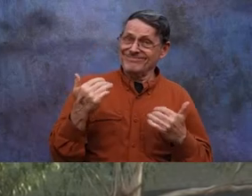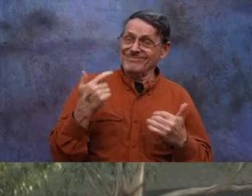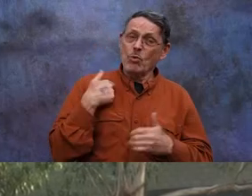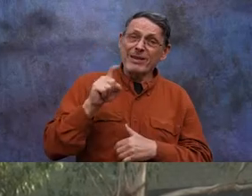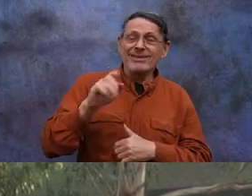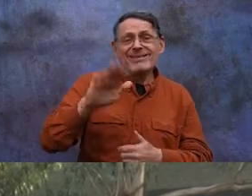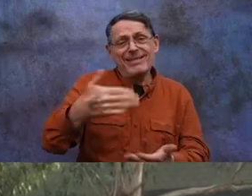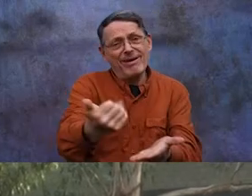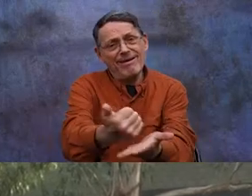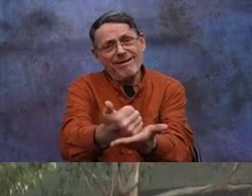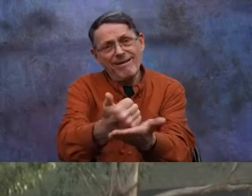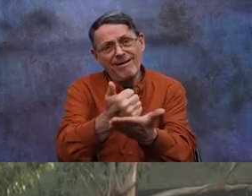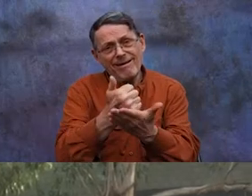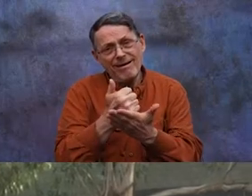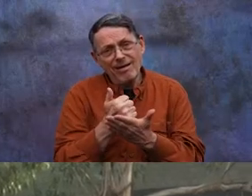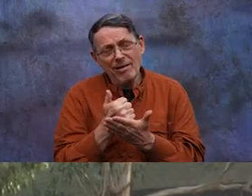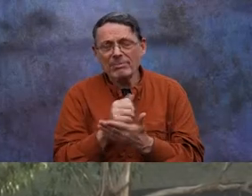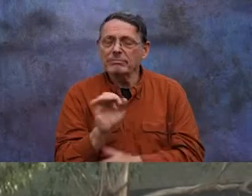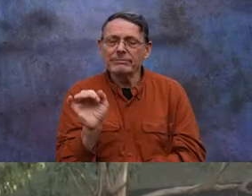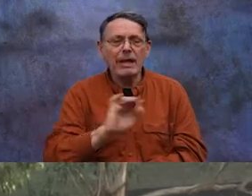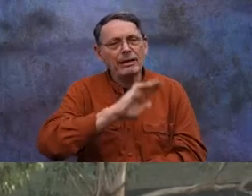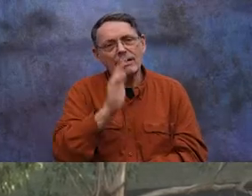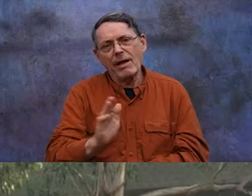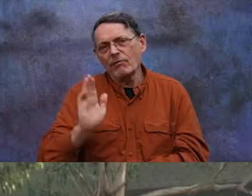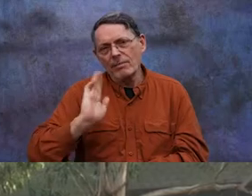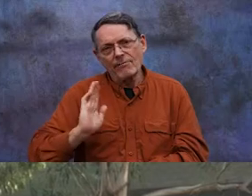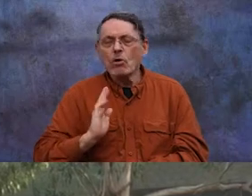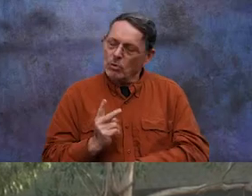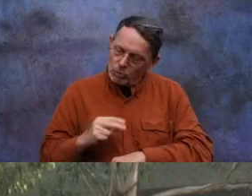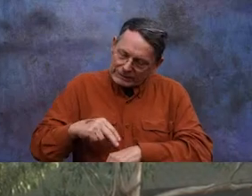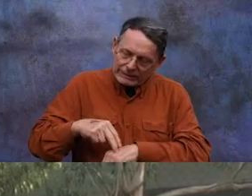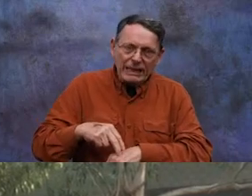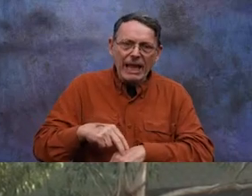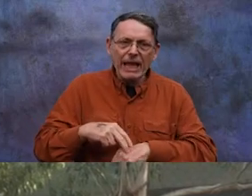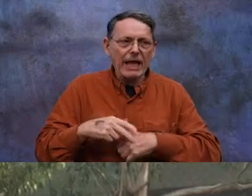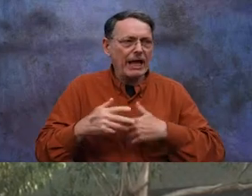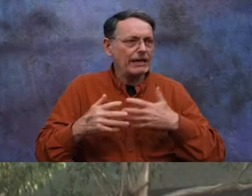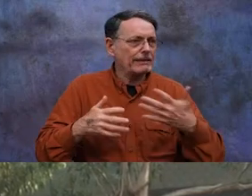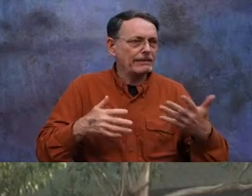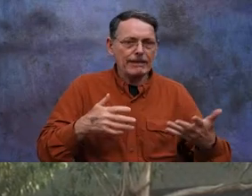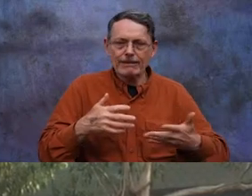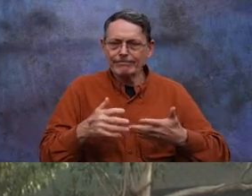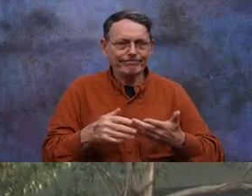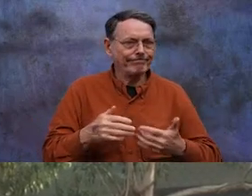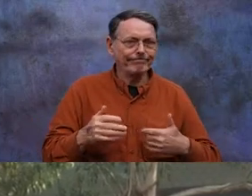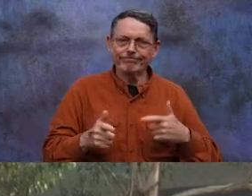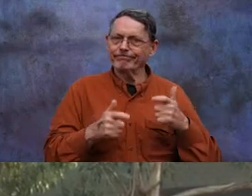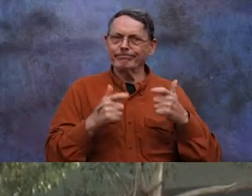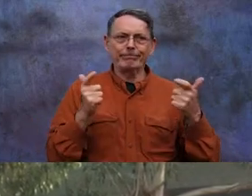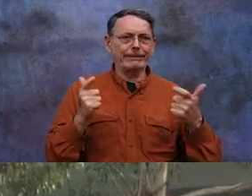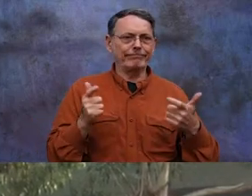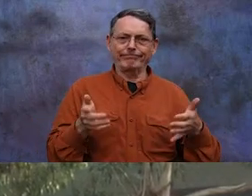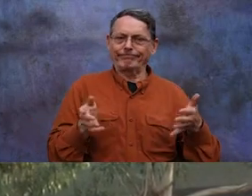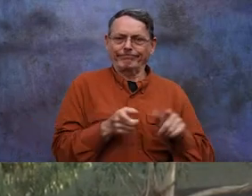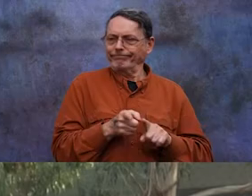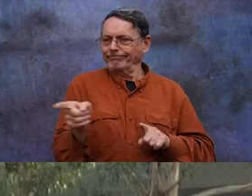their help now. As never before, we stand at such a threshold right now of time